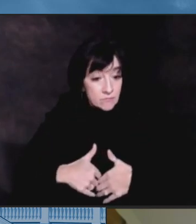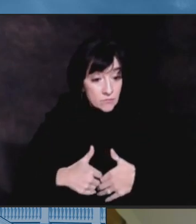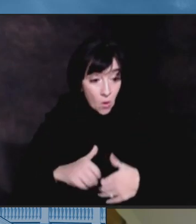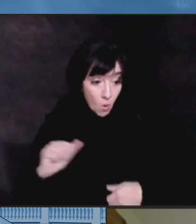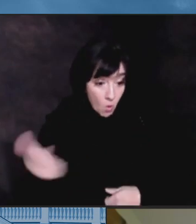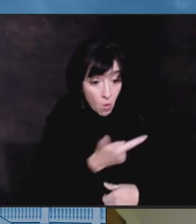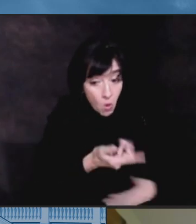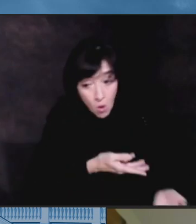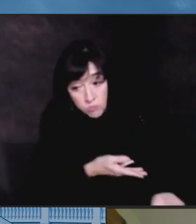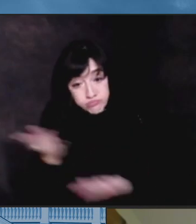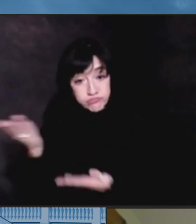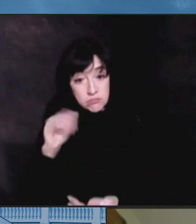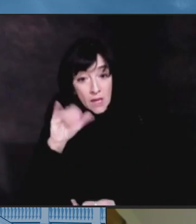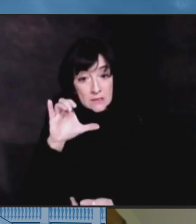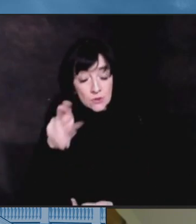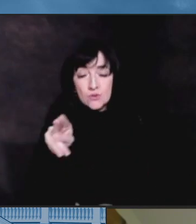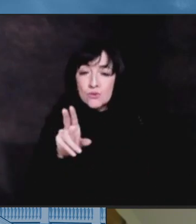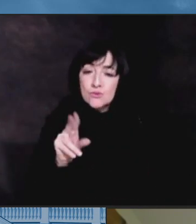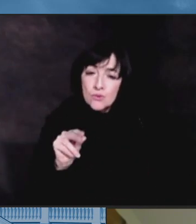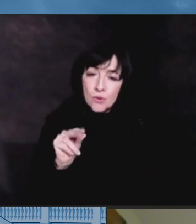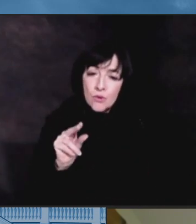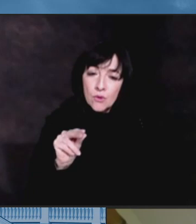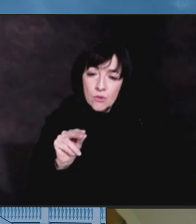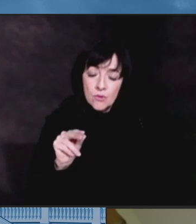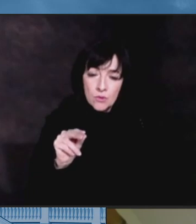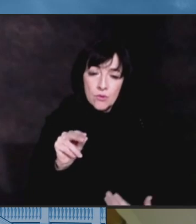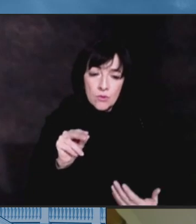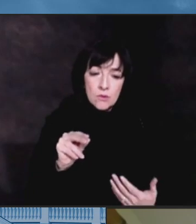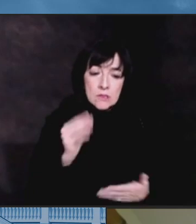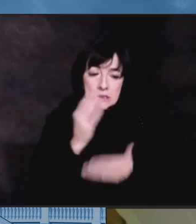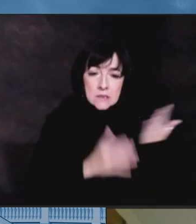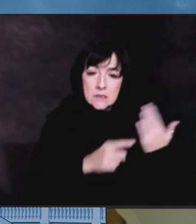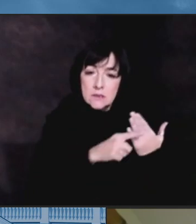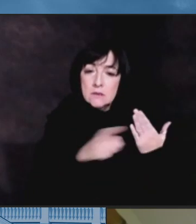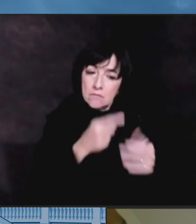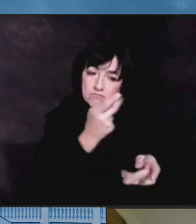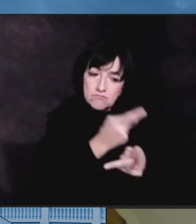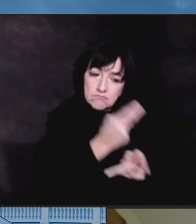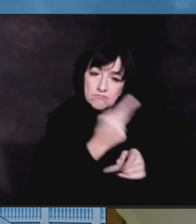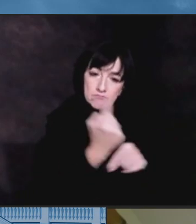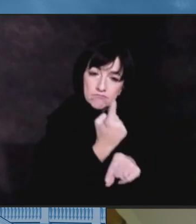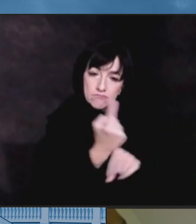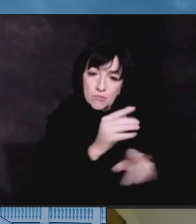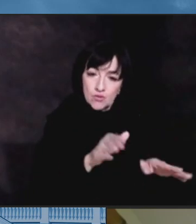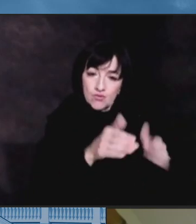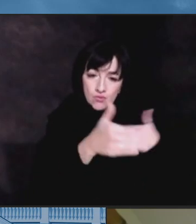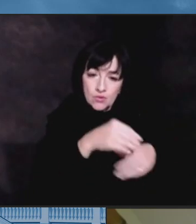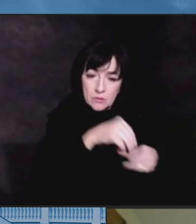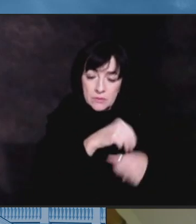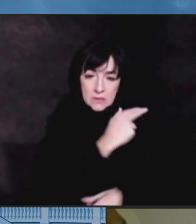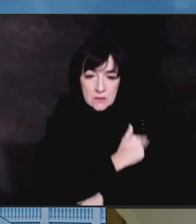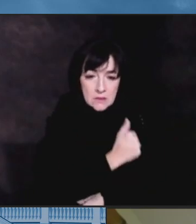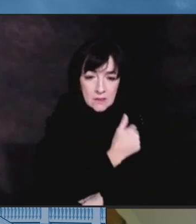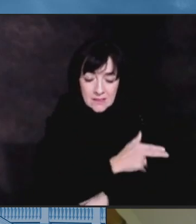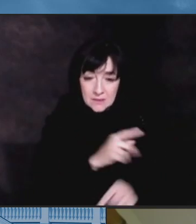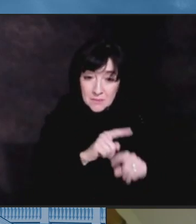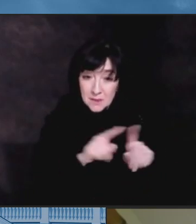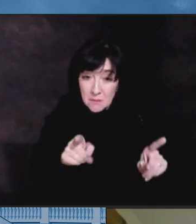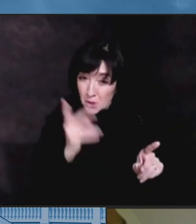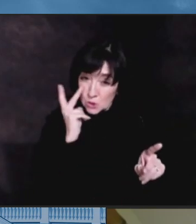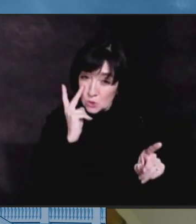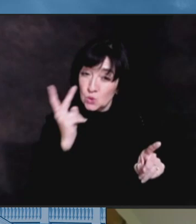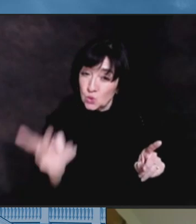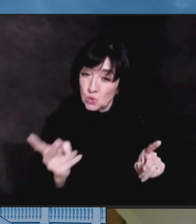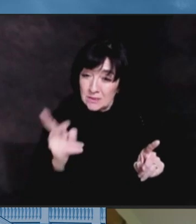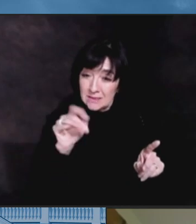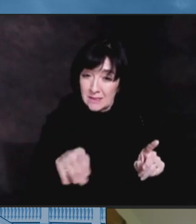is great news in the midst of all of this. If you look at the curves that the governor showed, certainly around